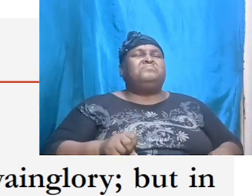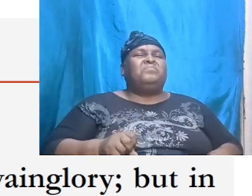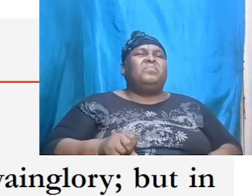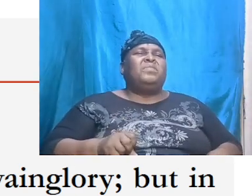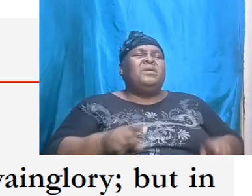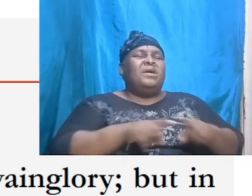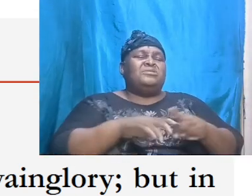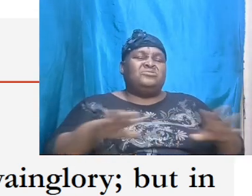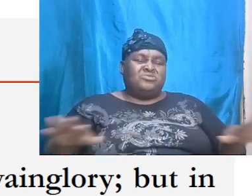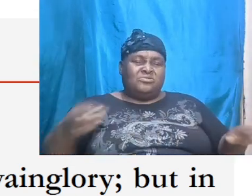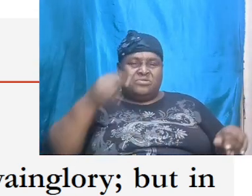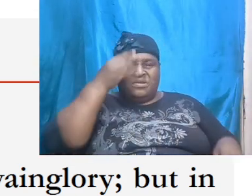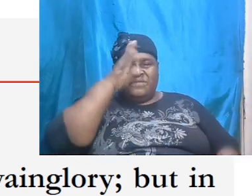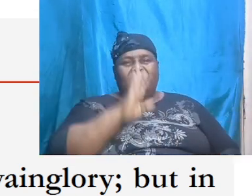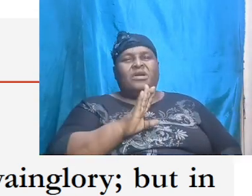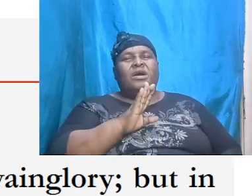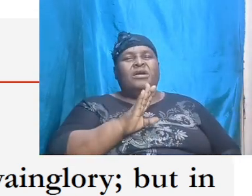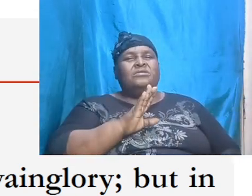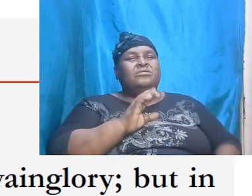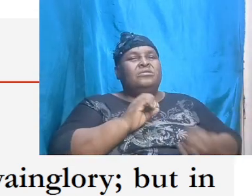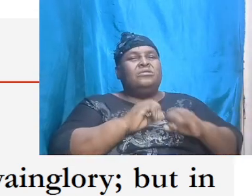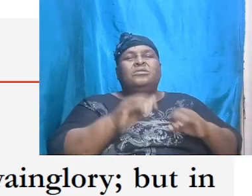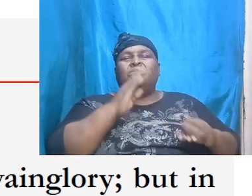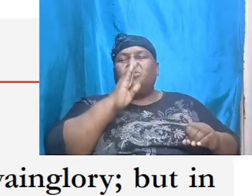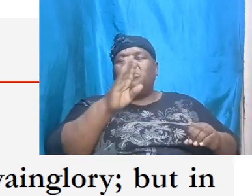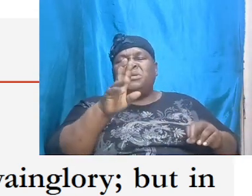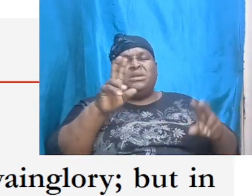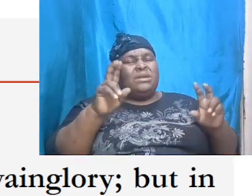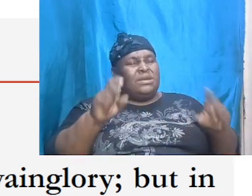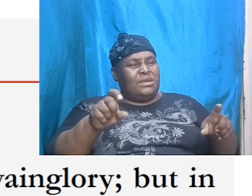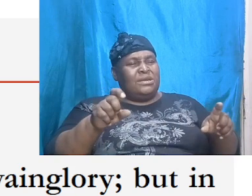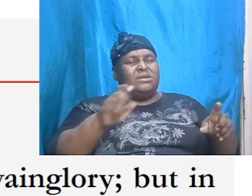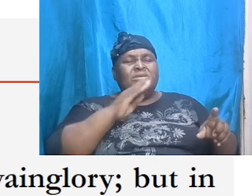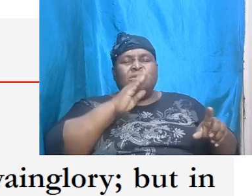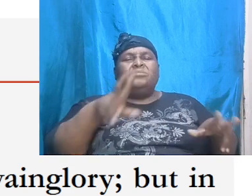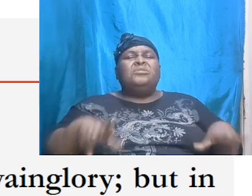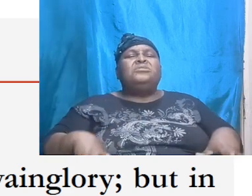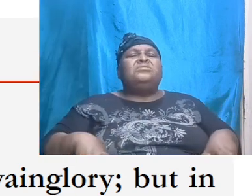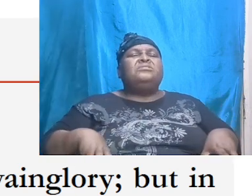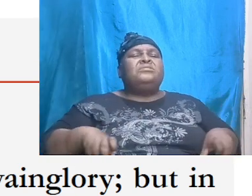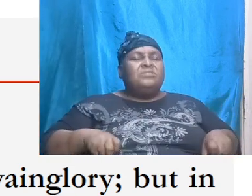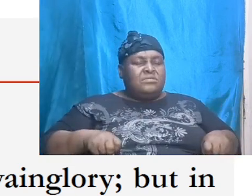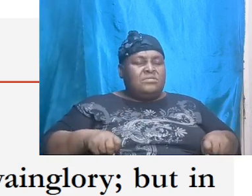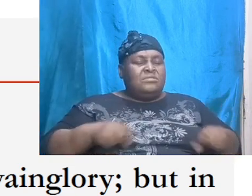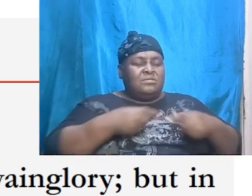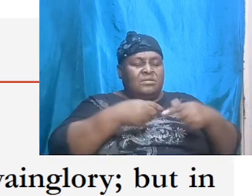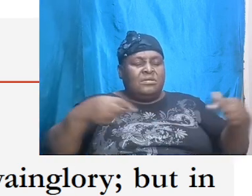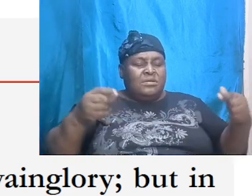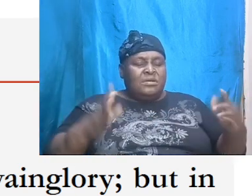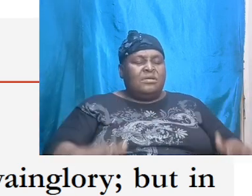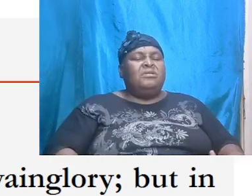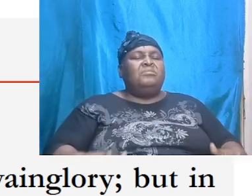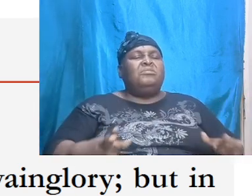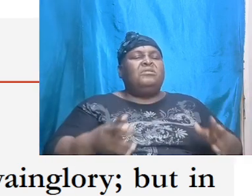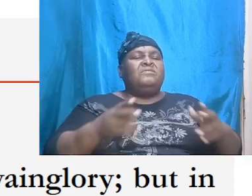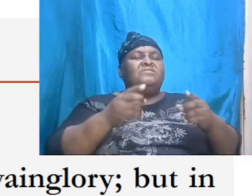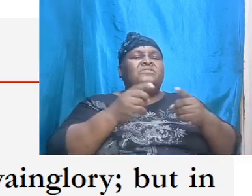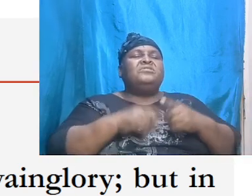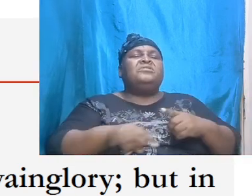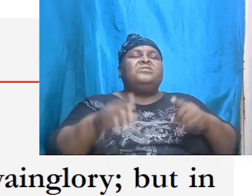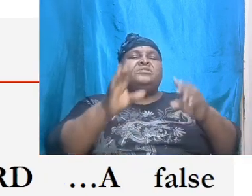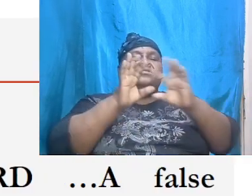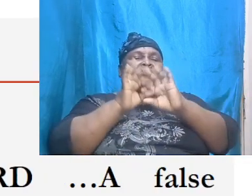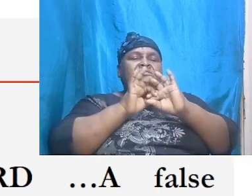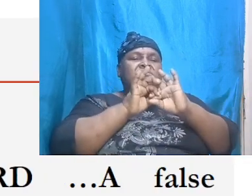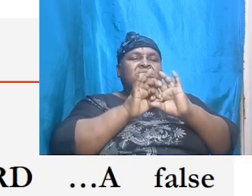children of God, to realize that we don't need to be selfish because it's an enemy of unity. Enemy number four is